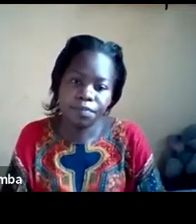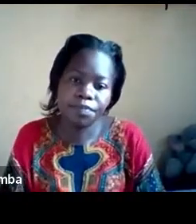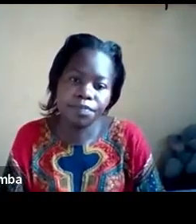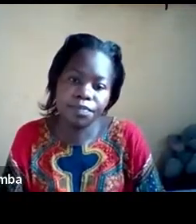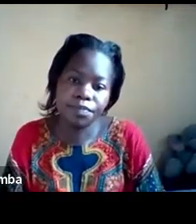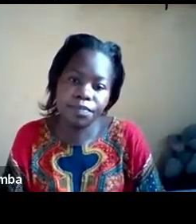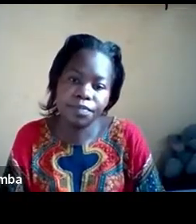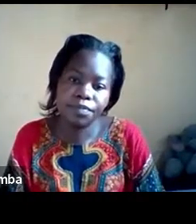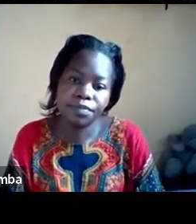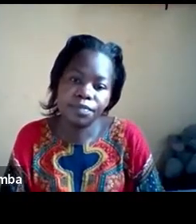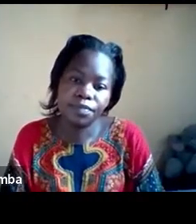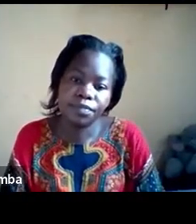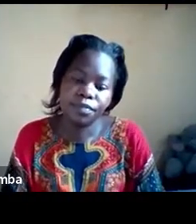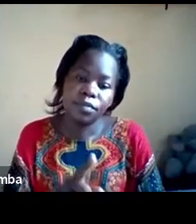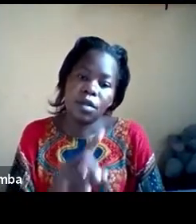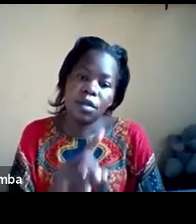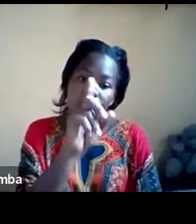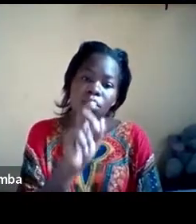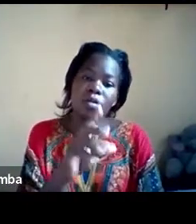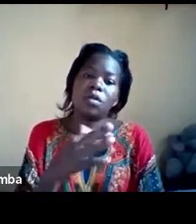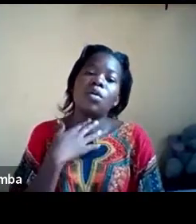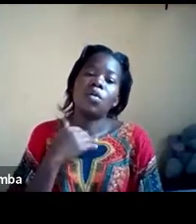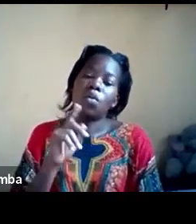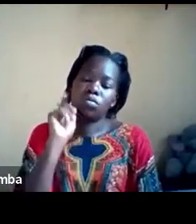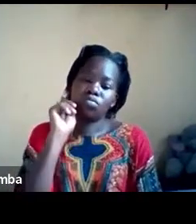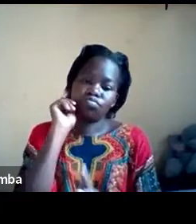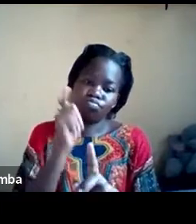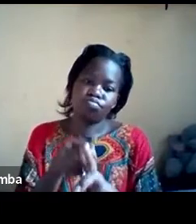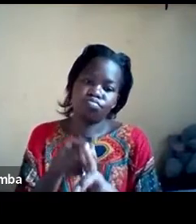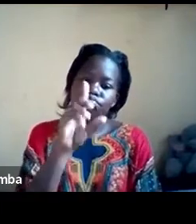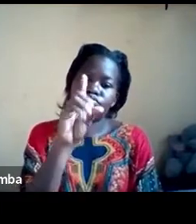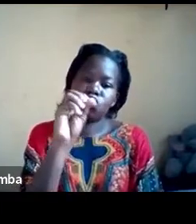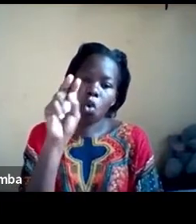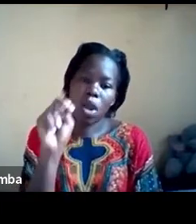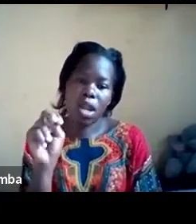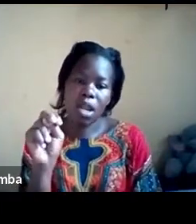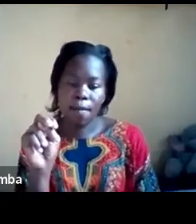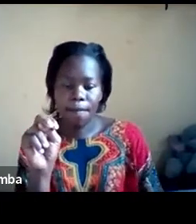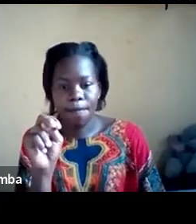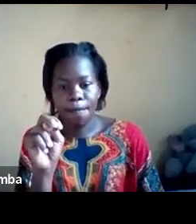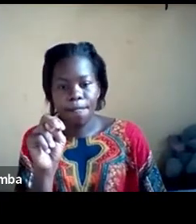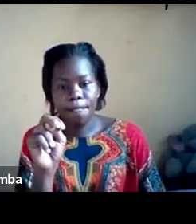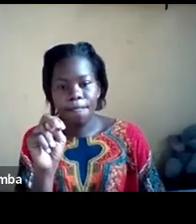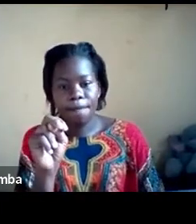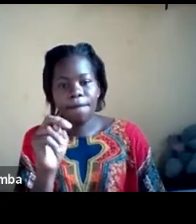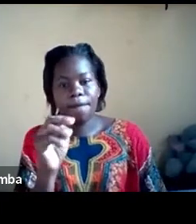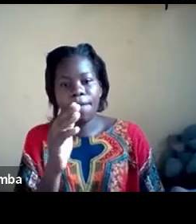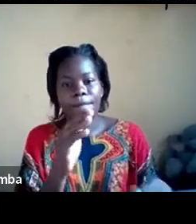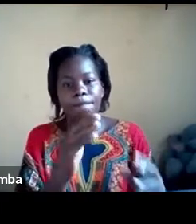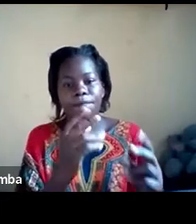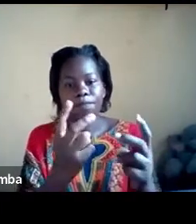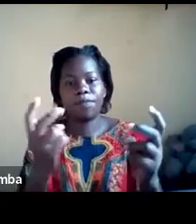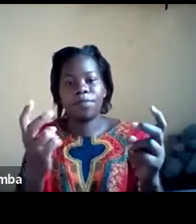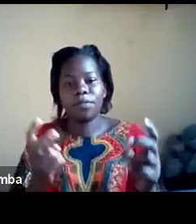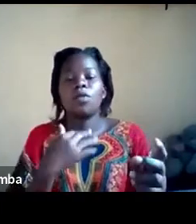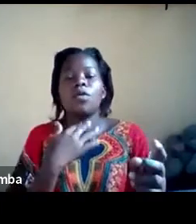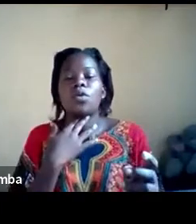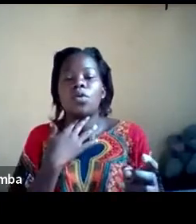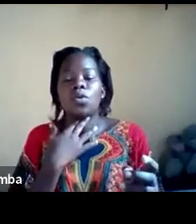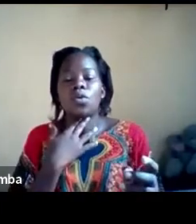This is a question I would like to send straight to Dawn. But maybe for the benefit of the panelists, we normally want to finish